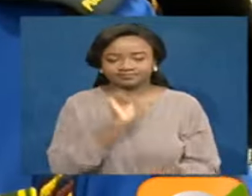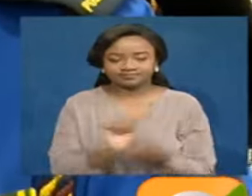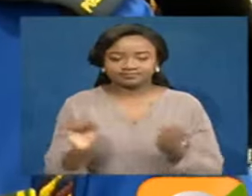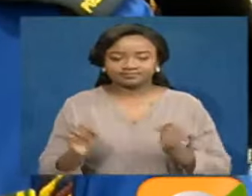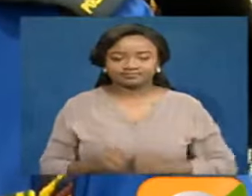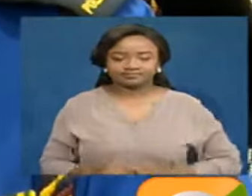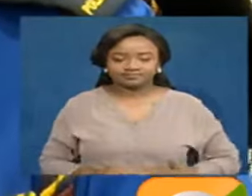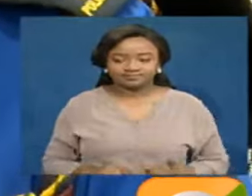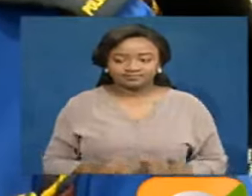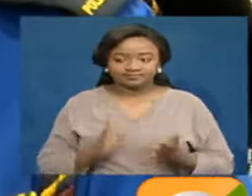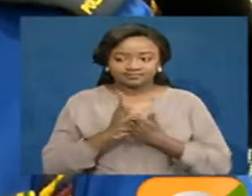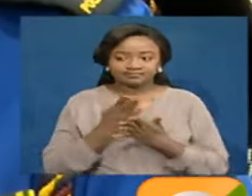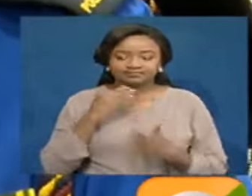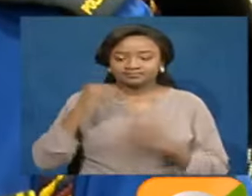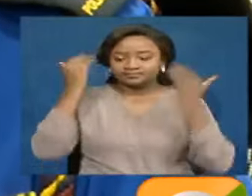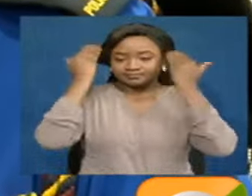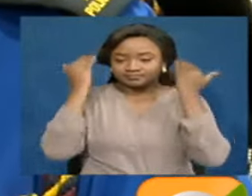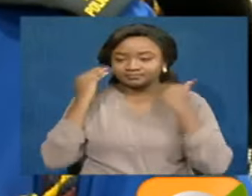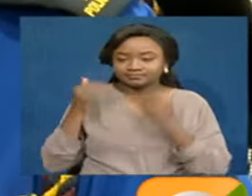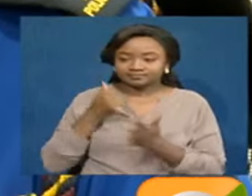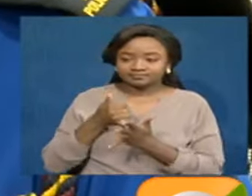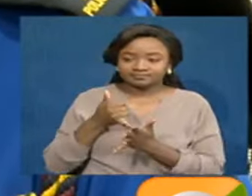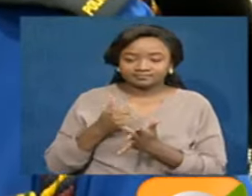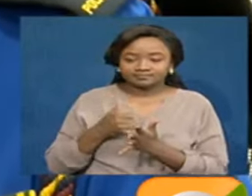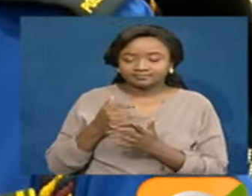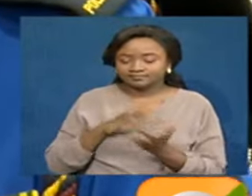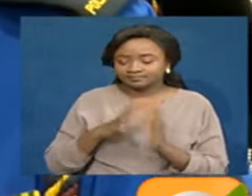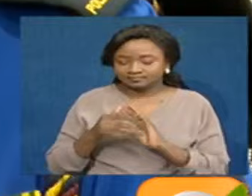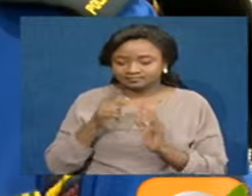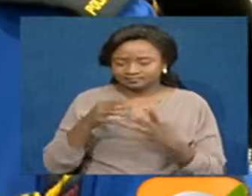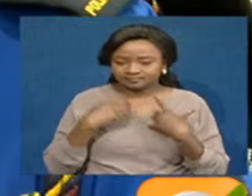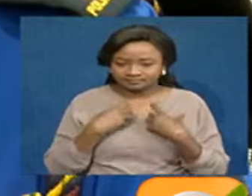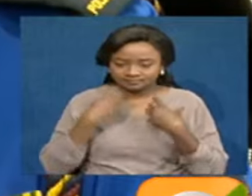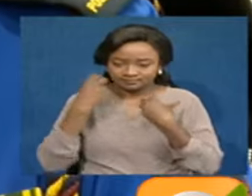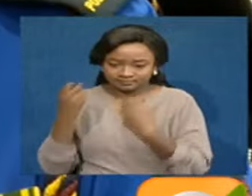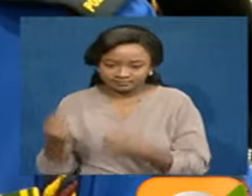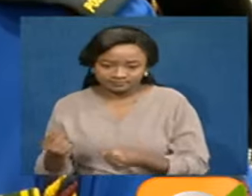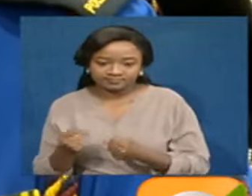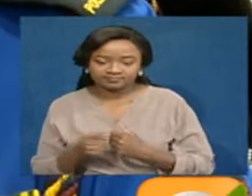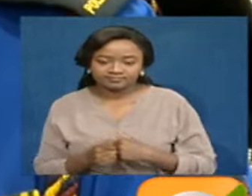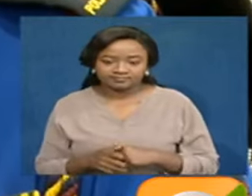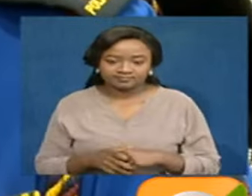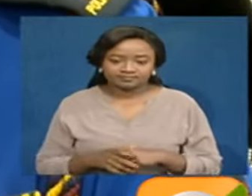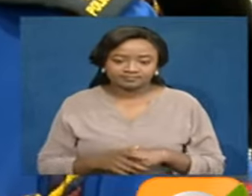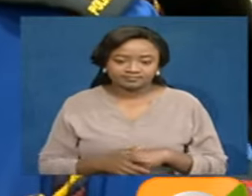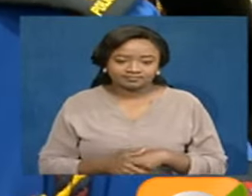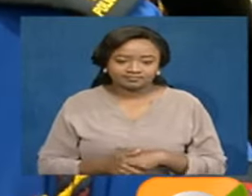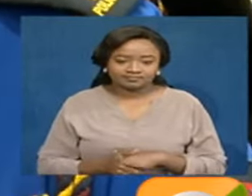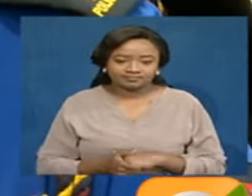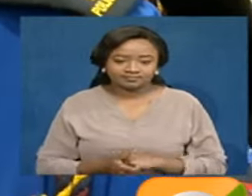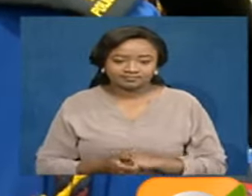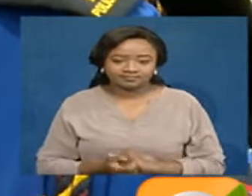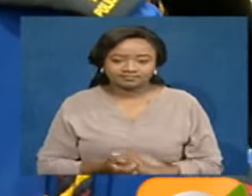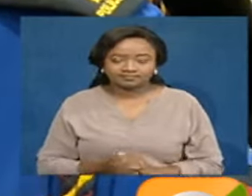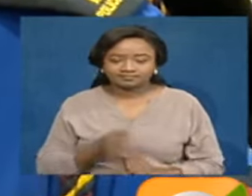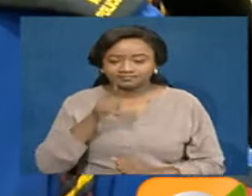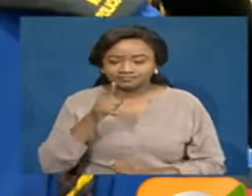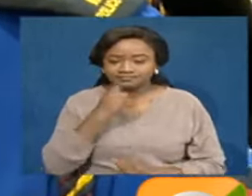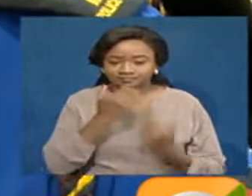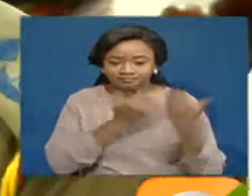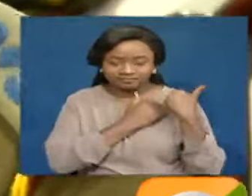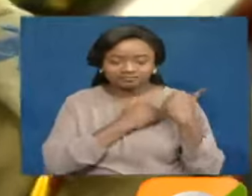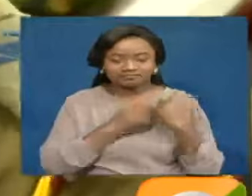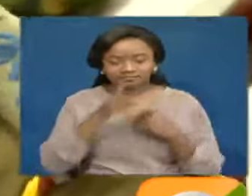Some reported cases of abduction and kidnappings were lawfully in police